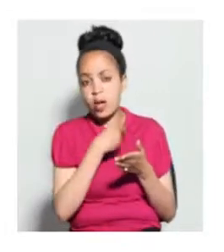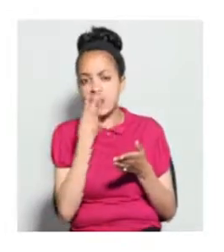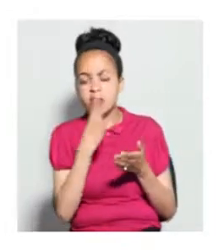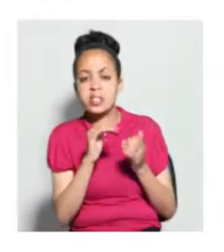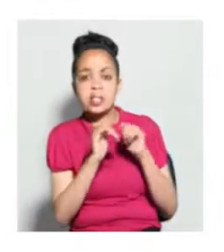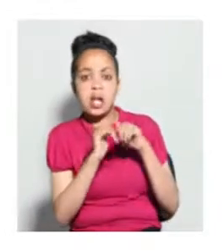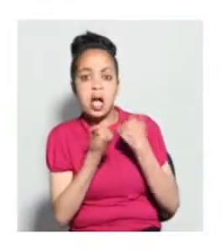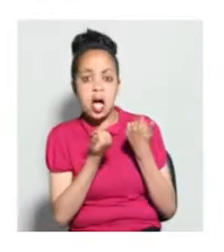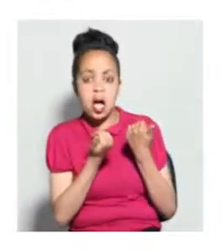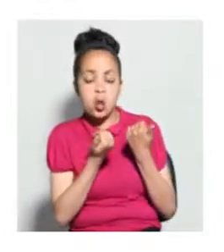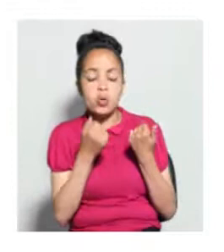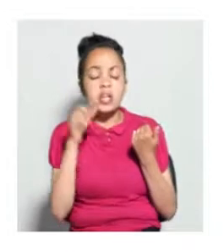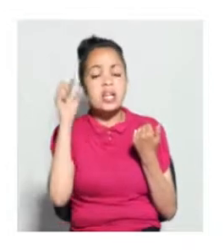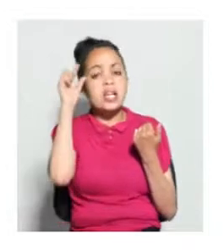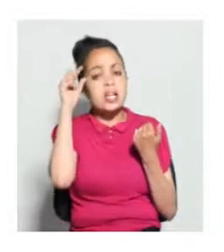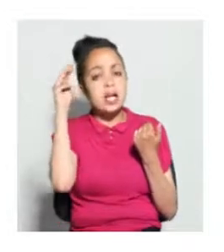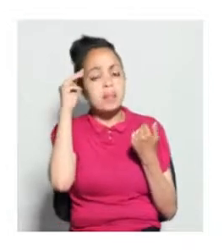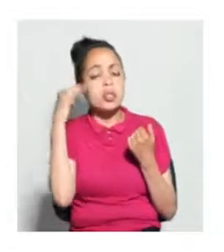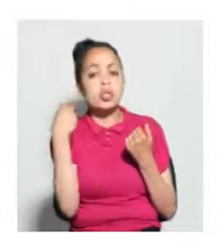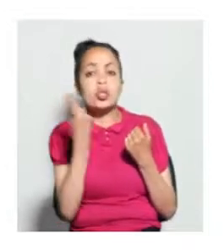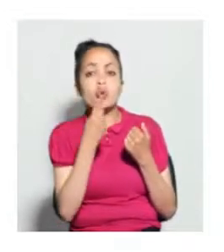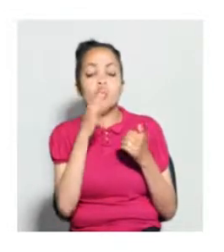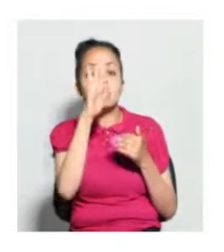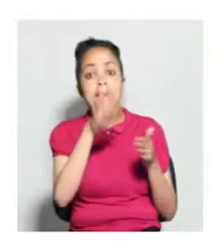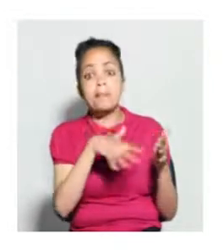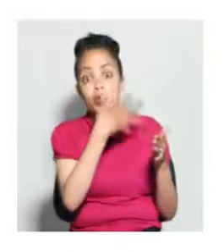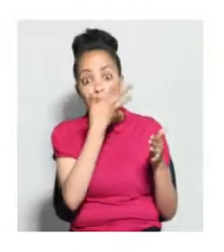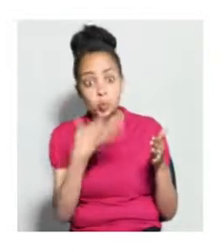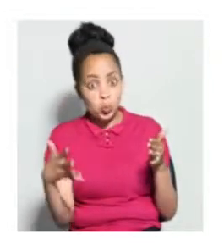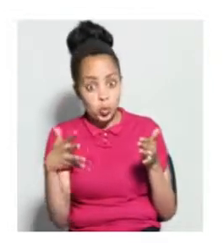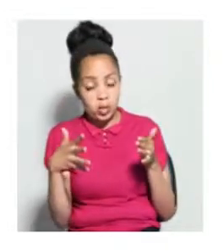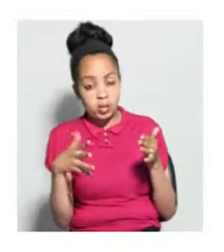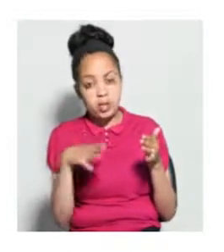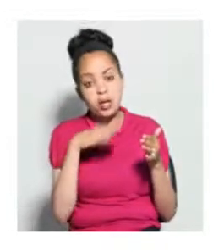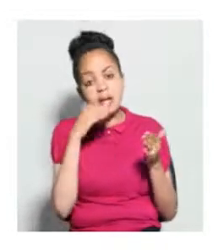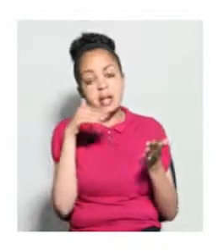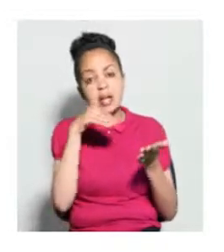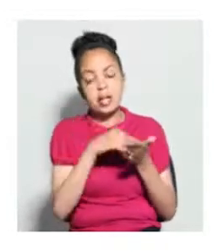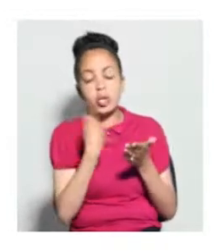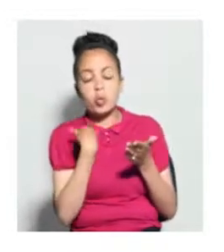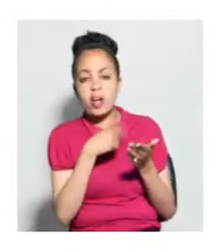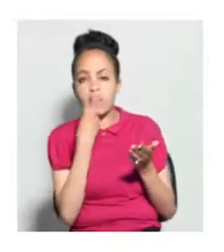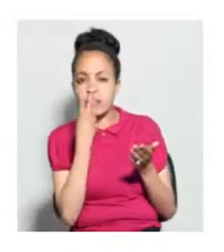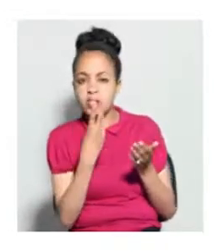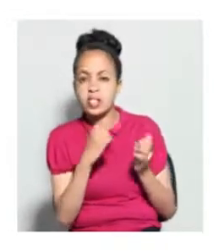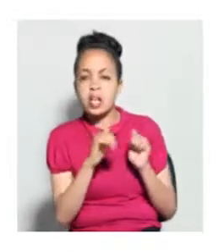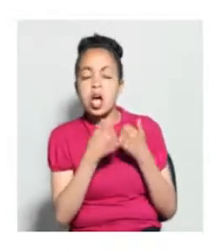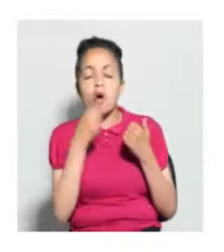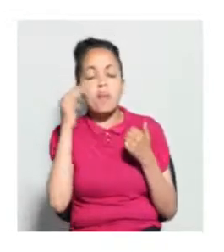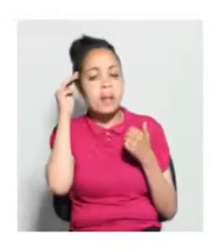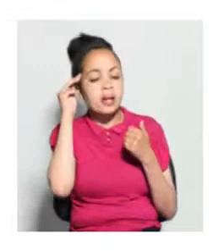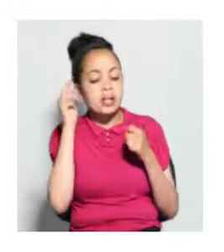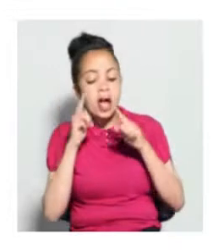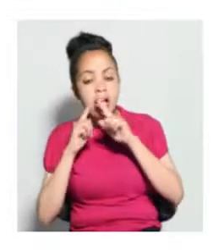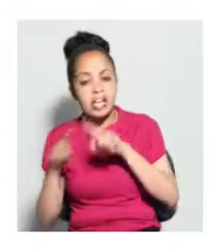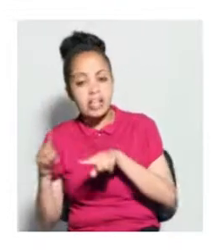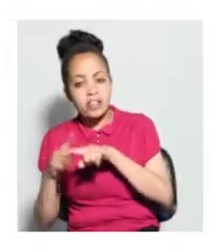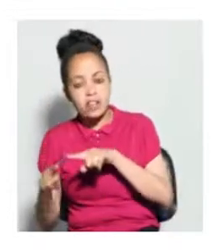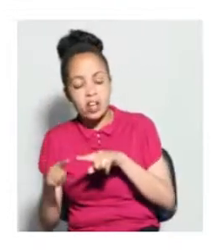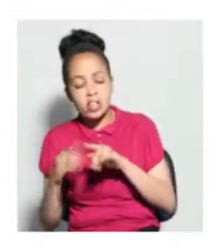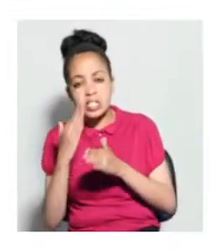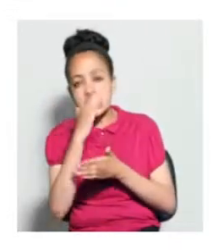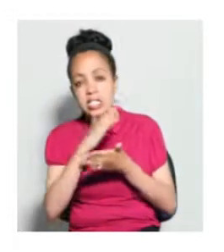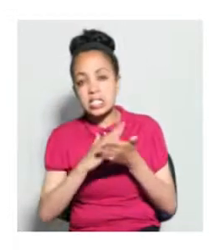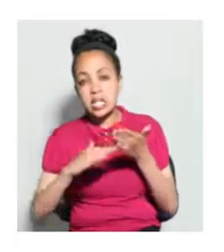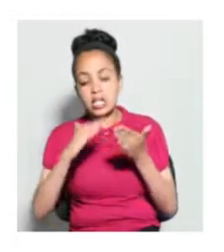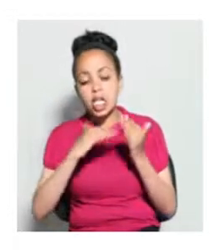seen how Gregor Mendel used a Punnett square. And again, we have seen how Mendel can be identified.